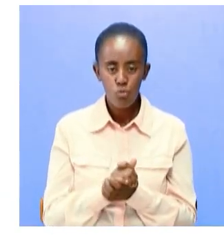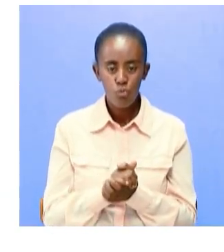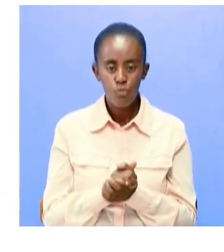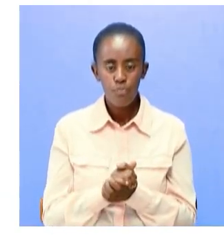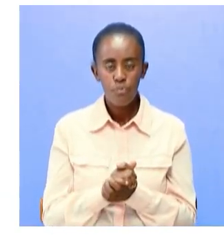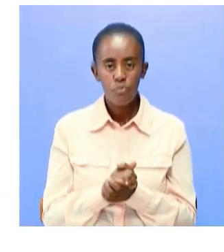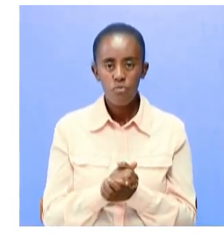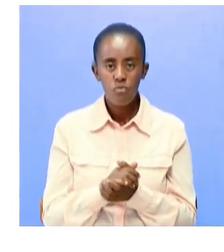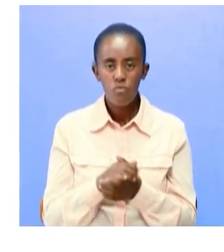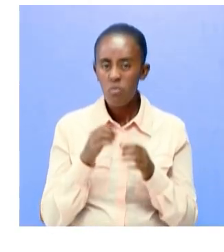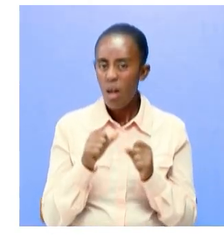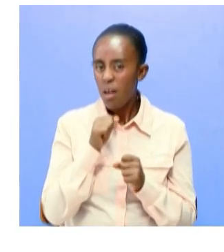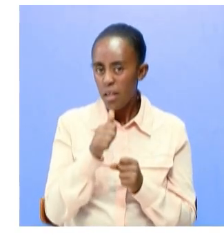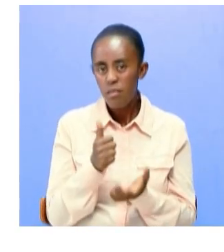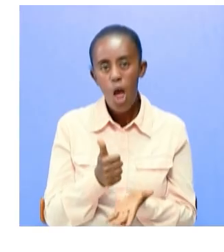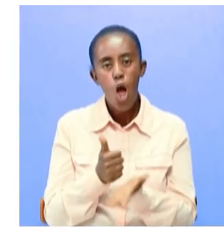I can't help you.